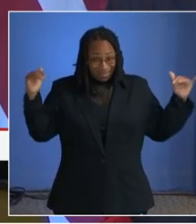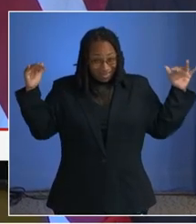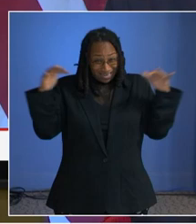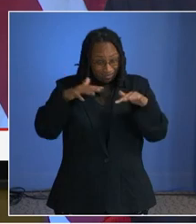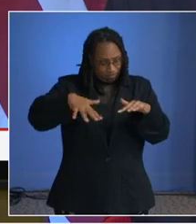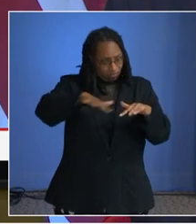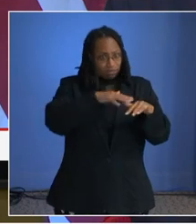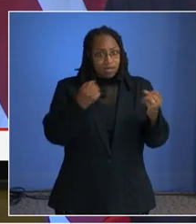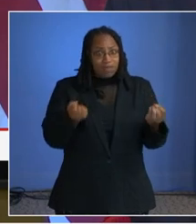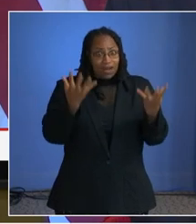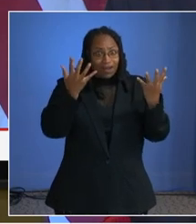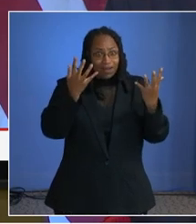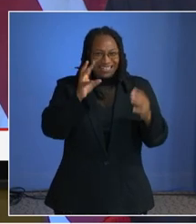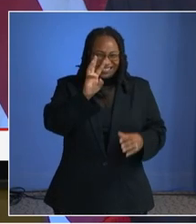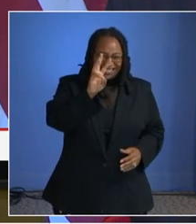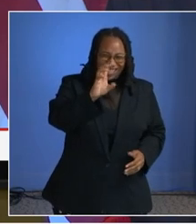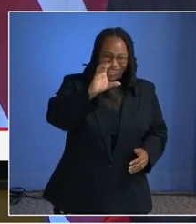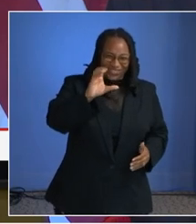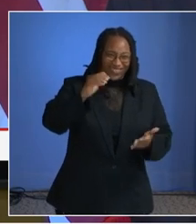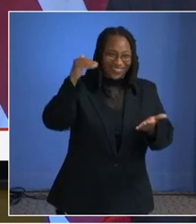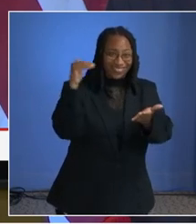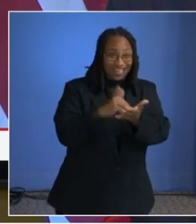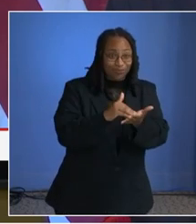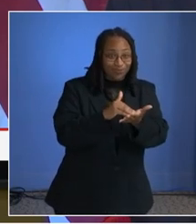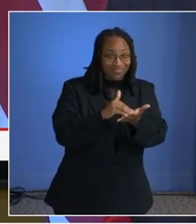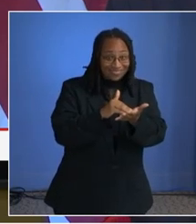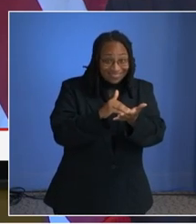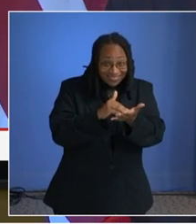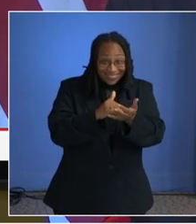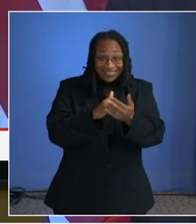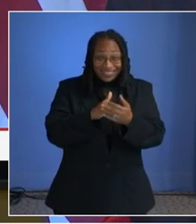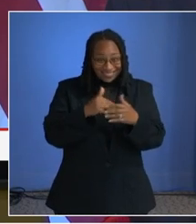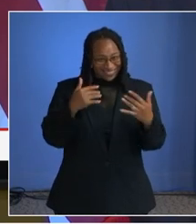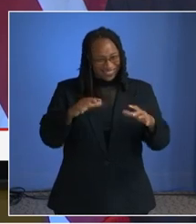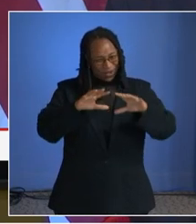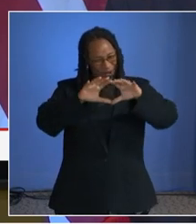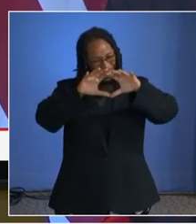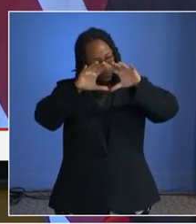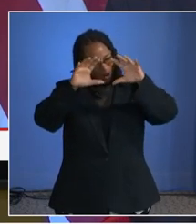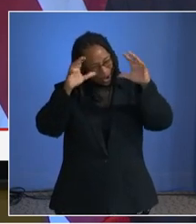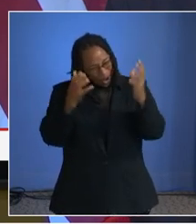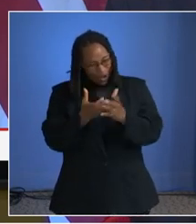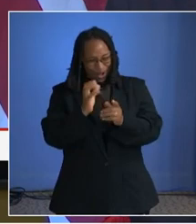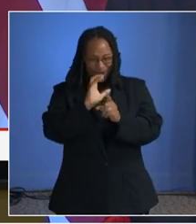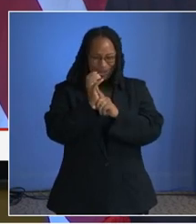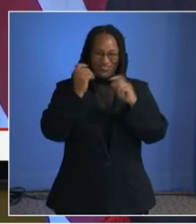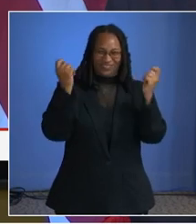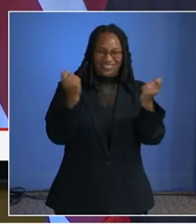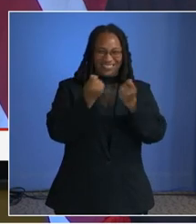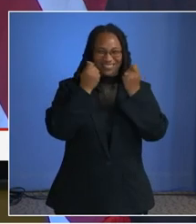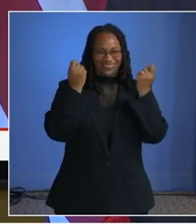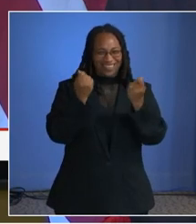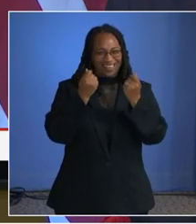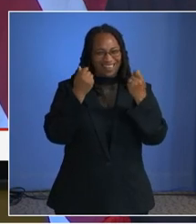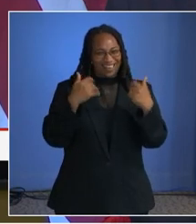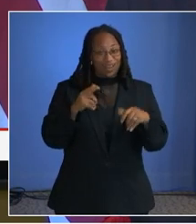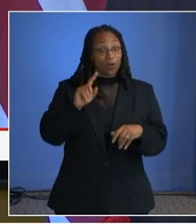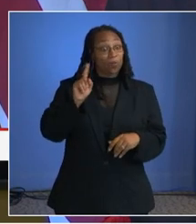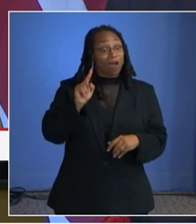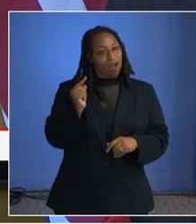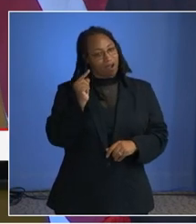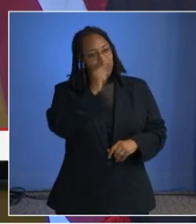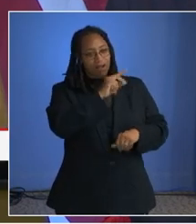related to the events of the World Culture Festival, which was centered on the National Mall. So